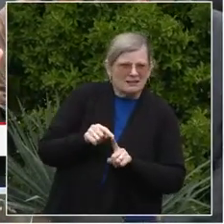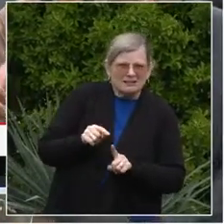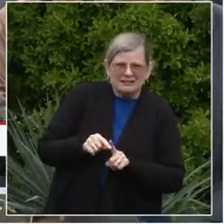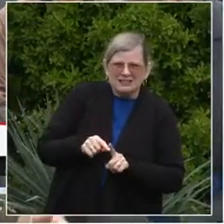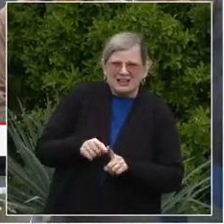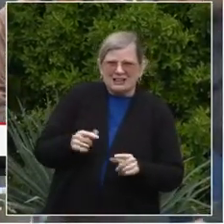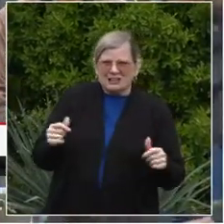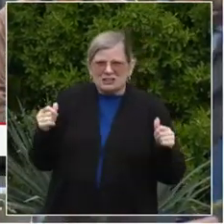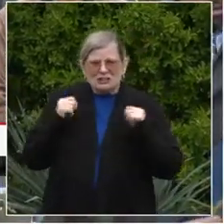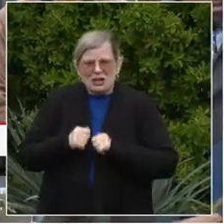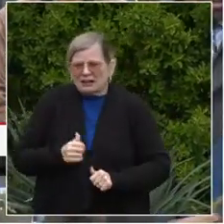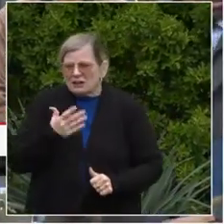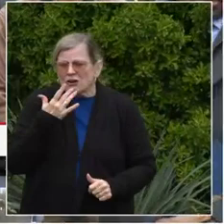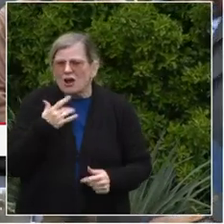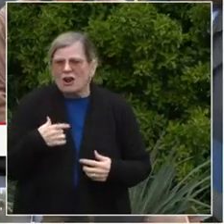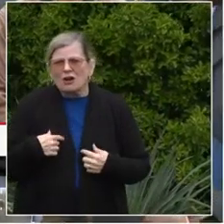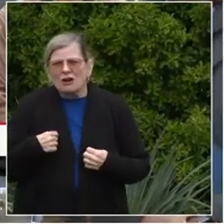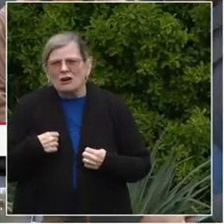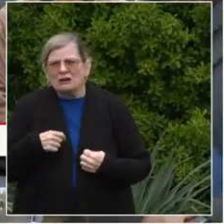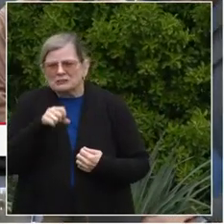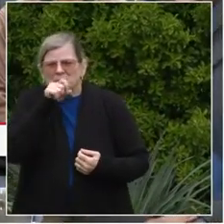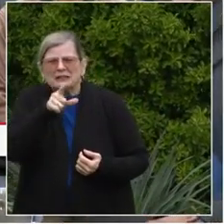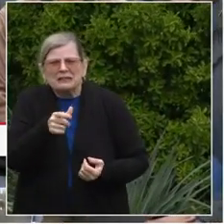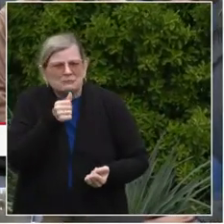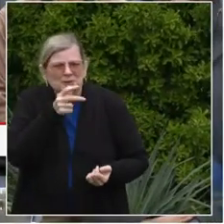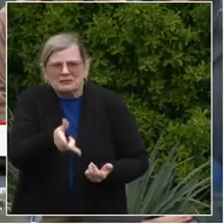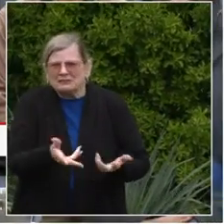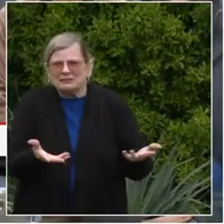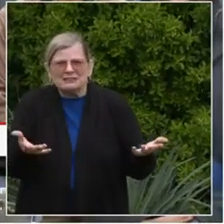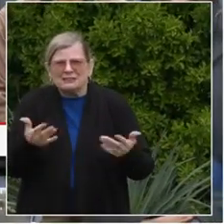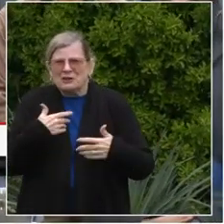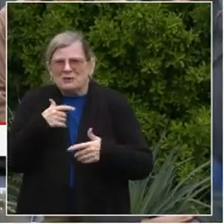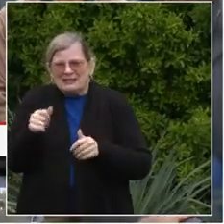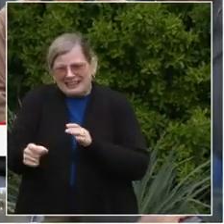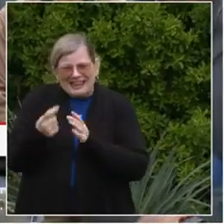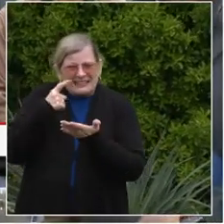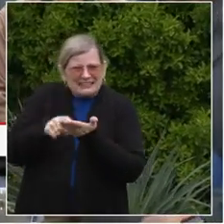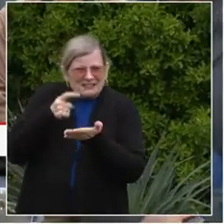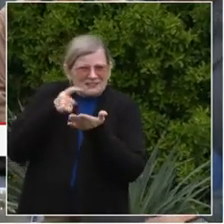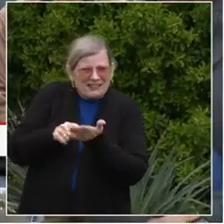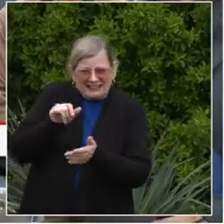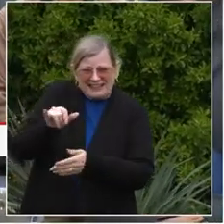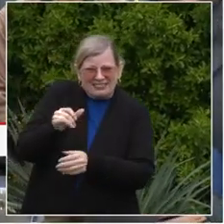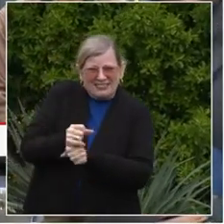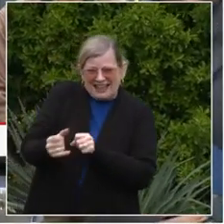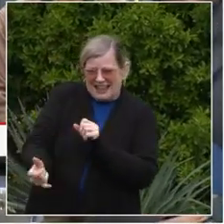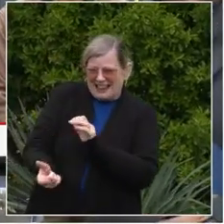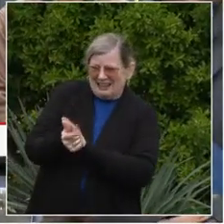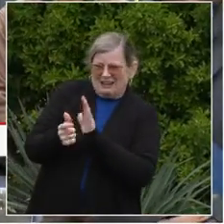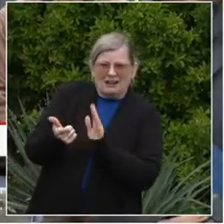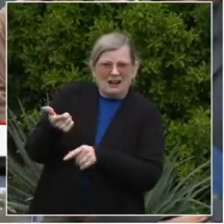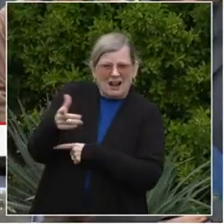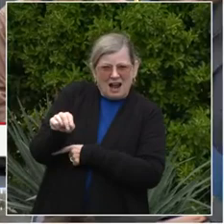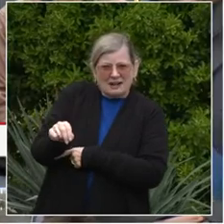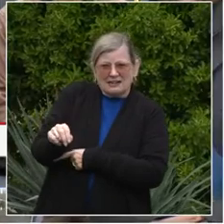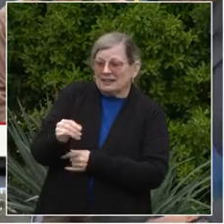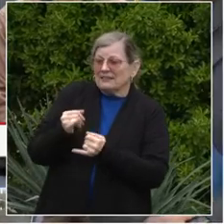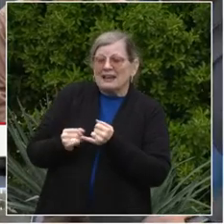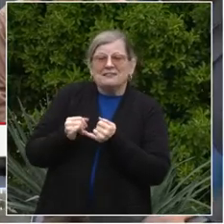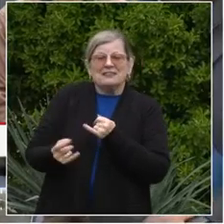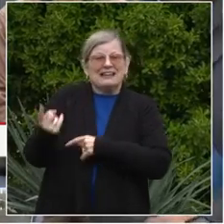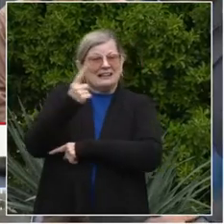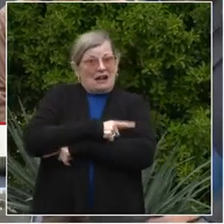or whatever it is, to do the things that we need to do to get that illegal firearm off the street. At the end of the day, yes, I am